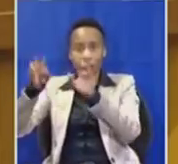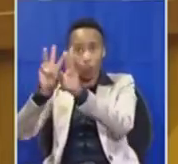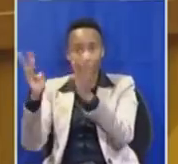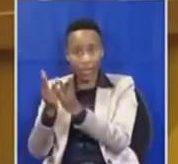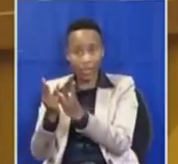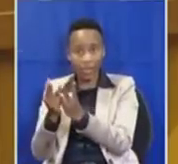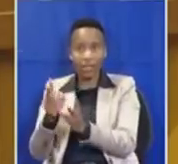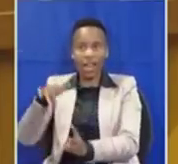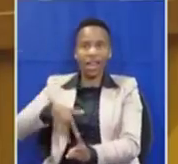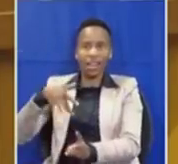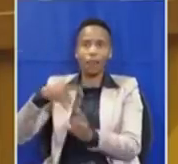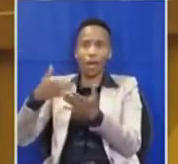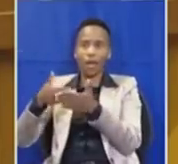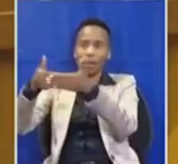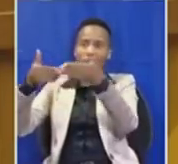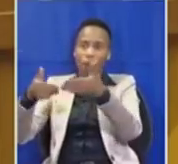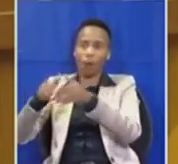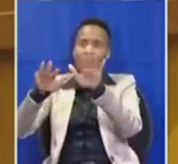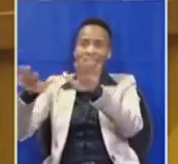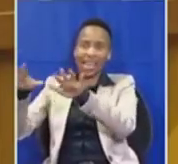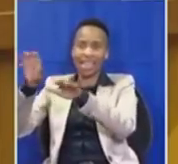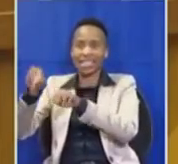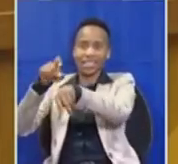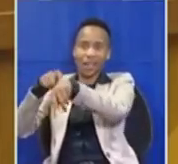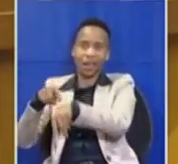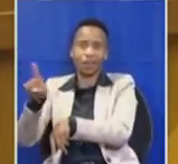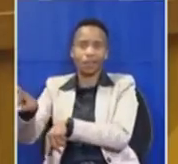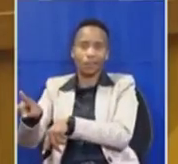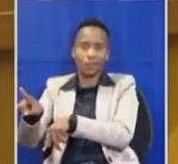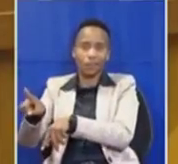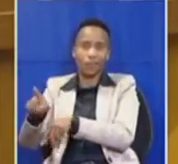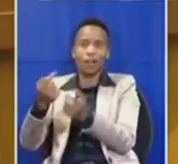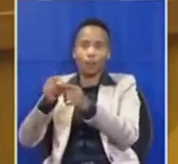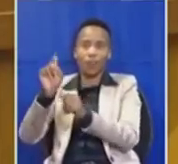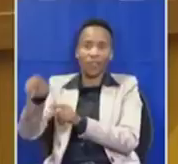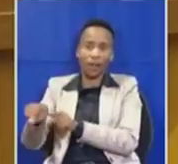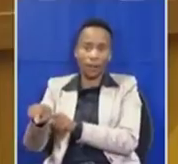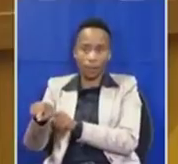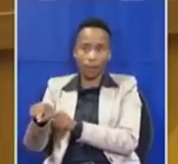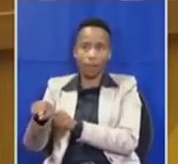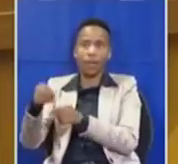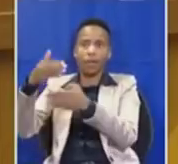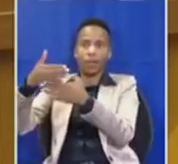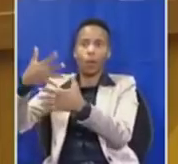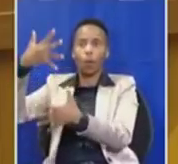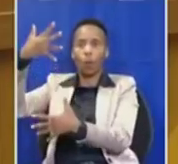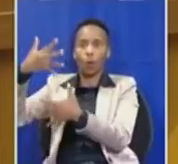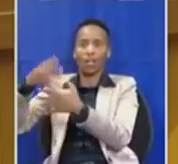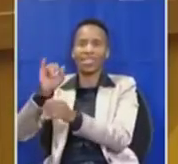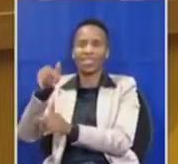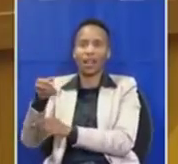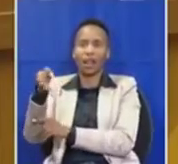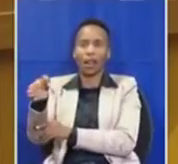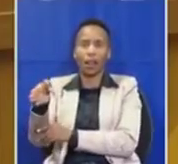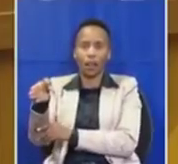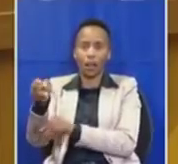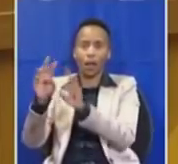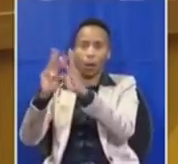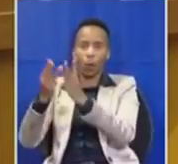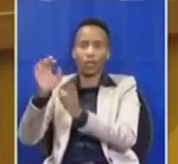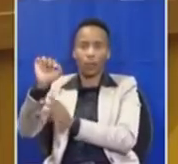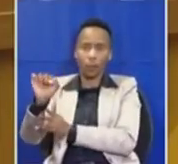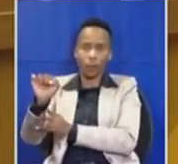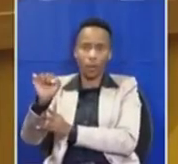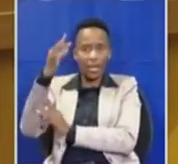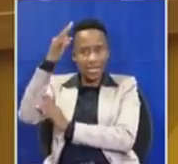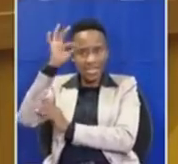a pre-1990 universe. For them, the Berlin Wall is still up. In their world, the state